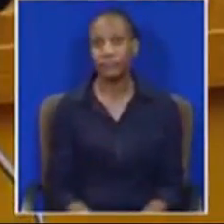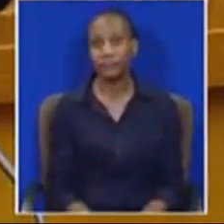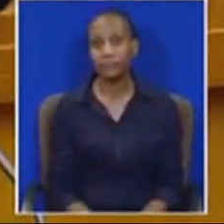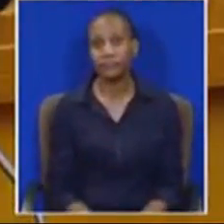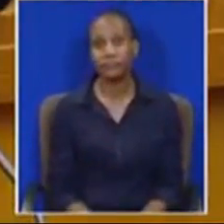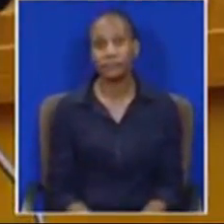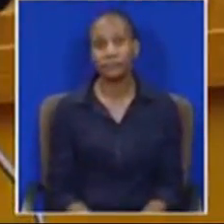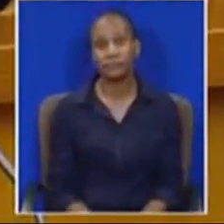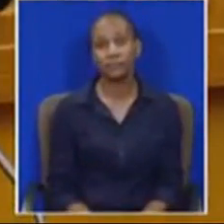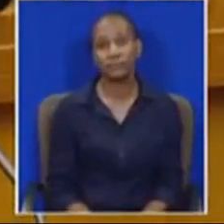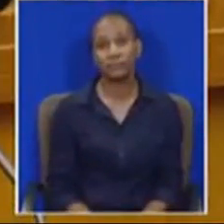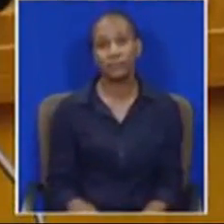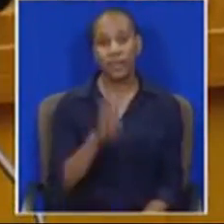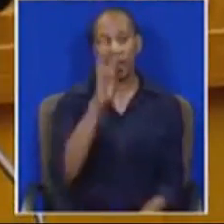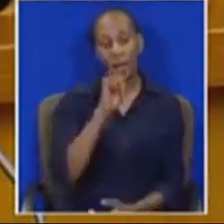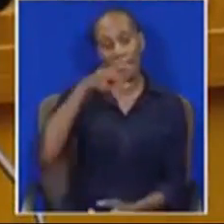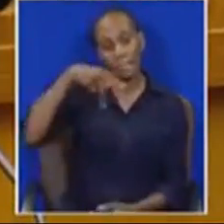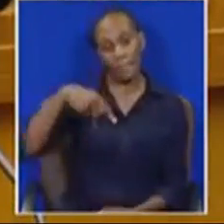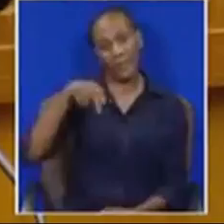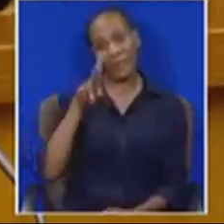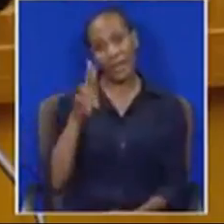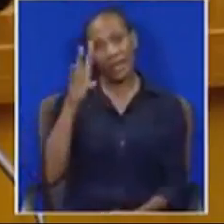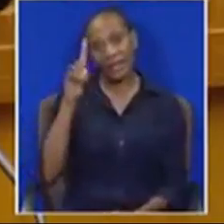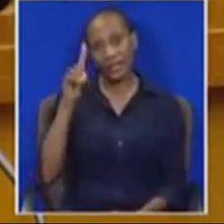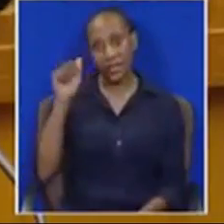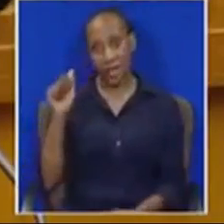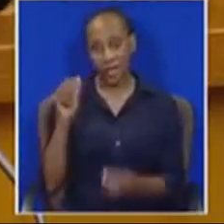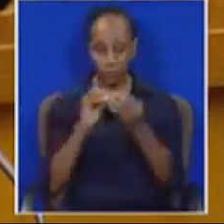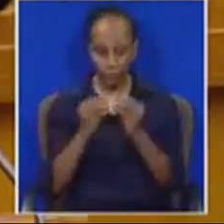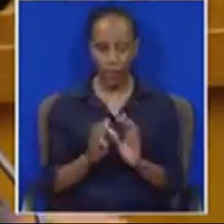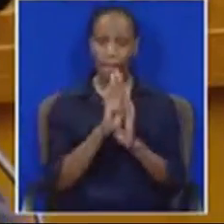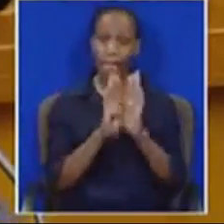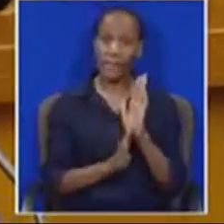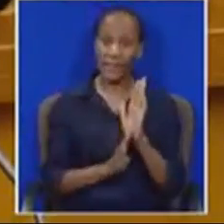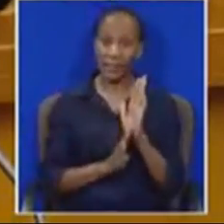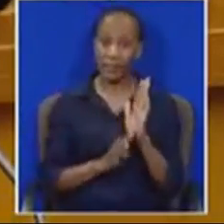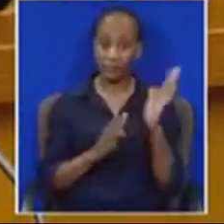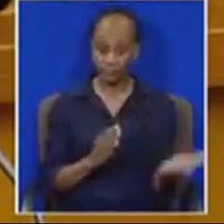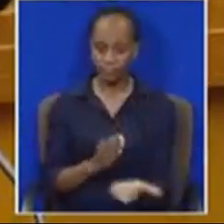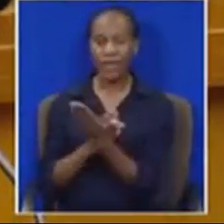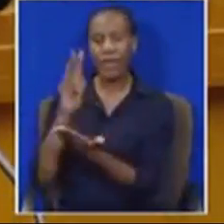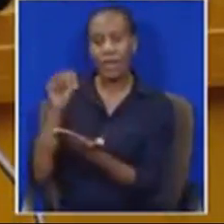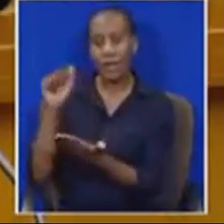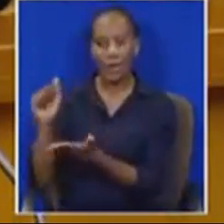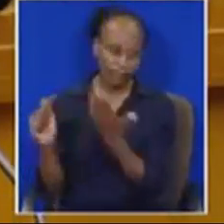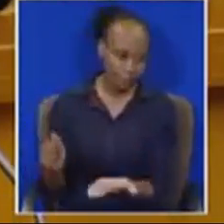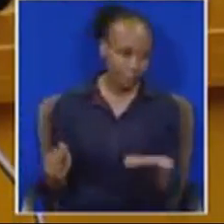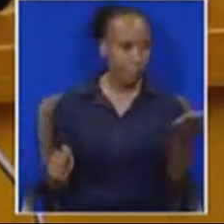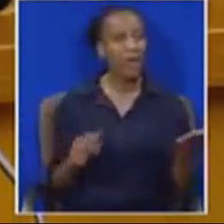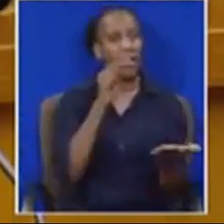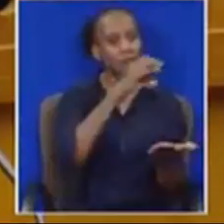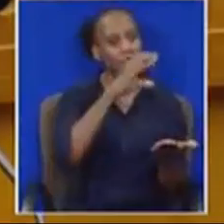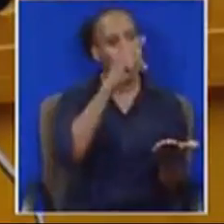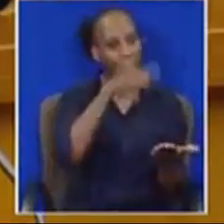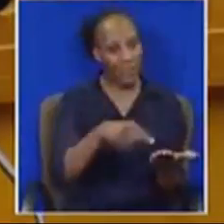Processing of the MPRDA Amendment Bill through both Houses of Parliament is at an advanced stage,